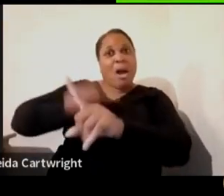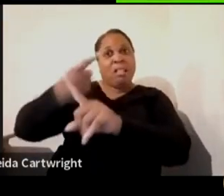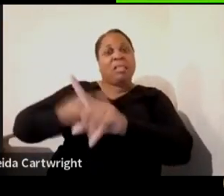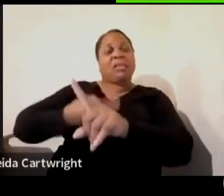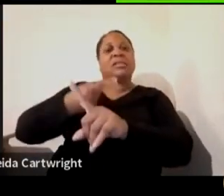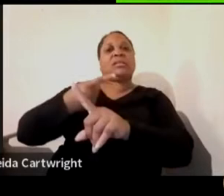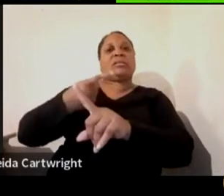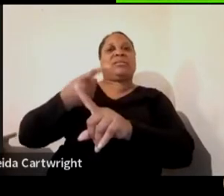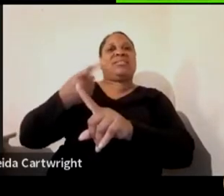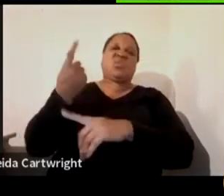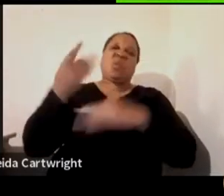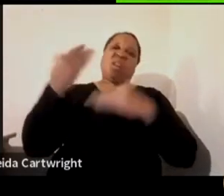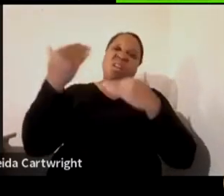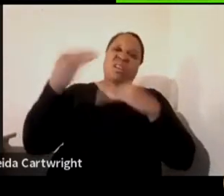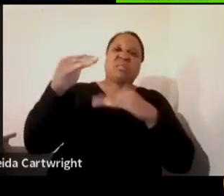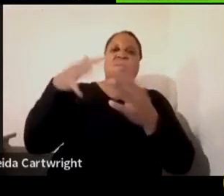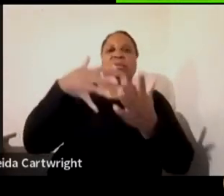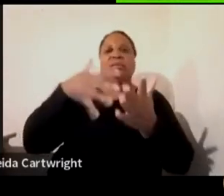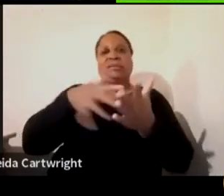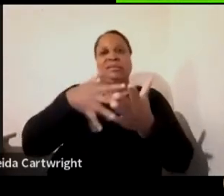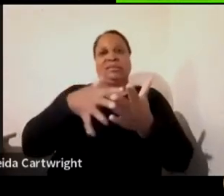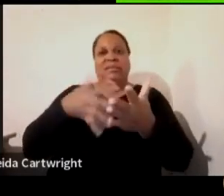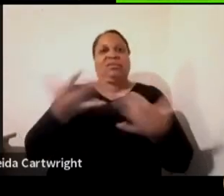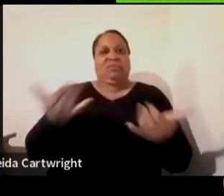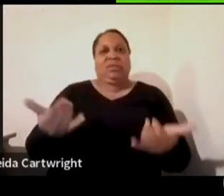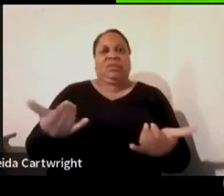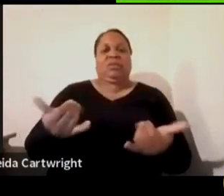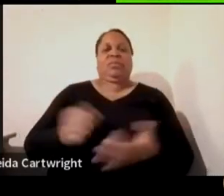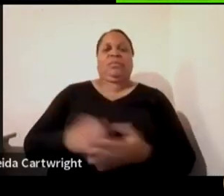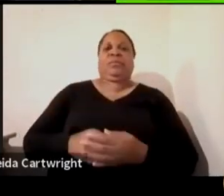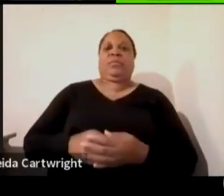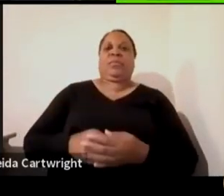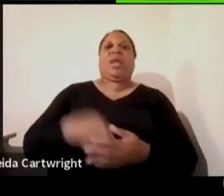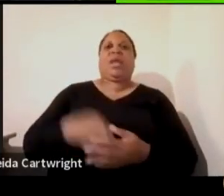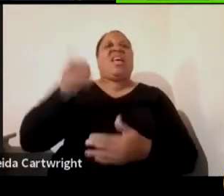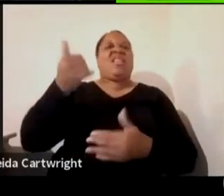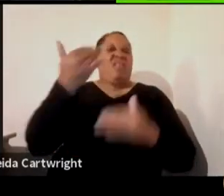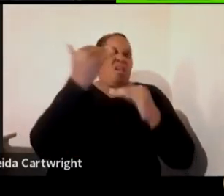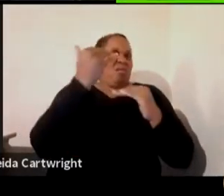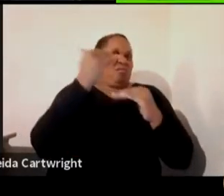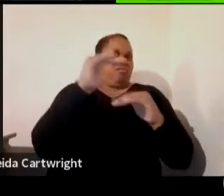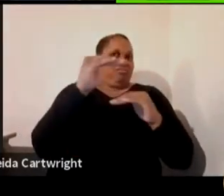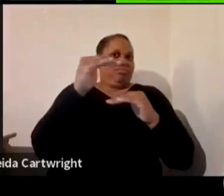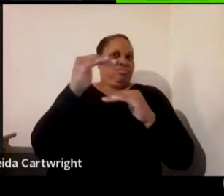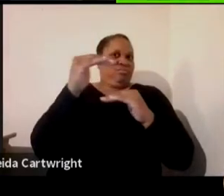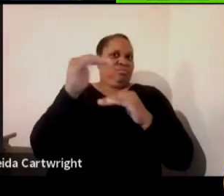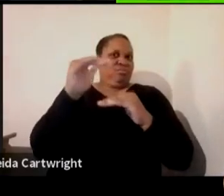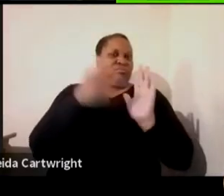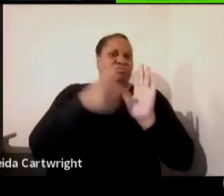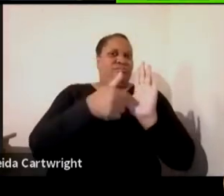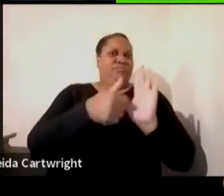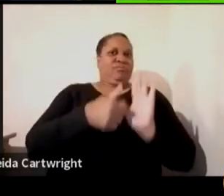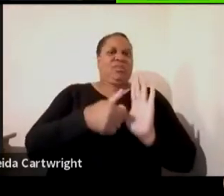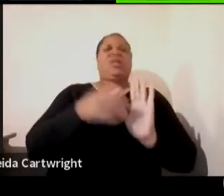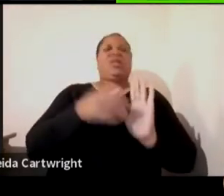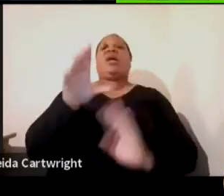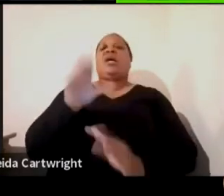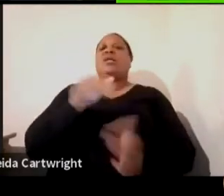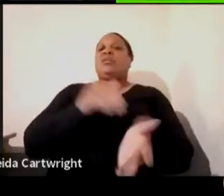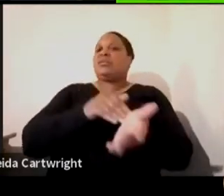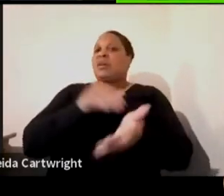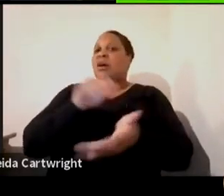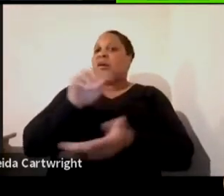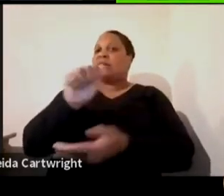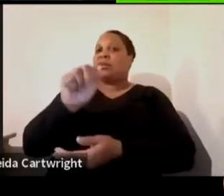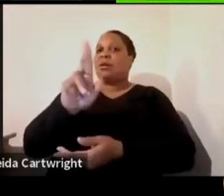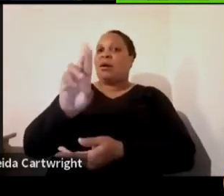of the studies thus far. The other limitation that was pointed to earlier by Dr. Armstrong is just this